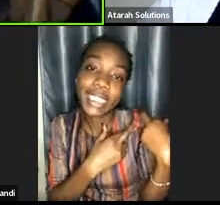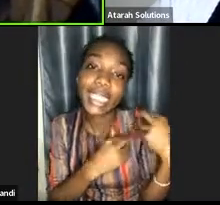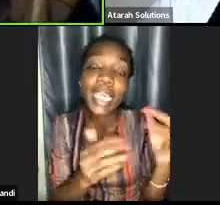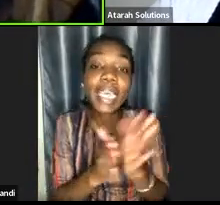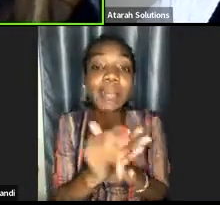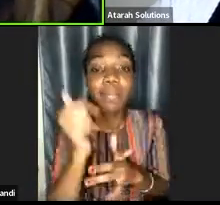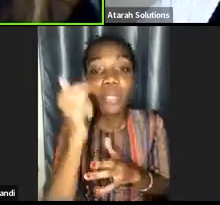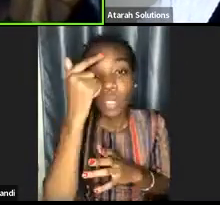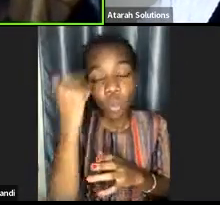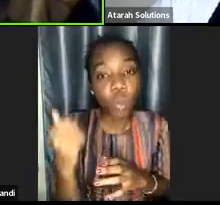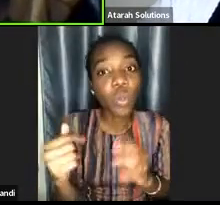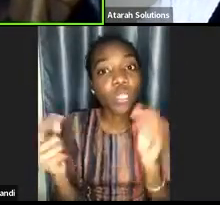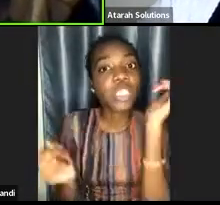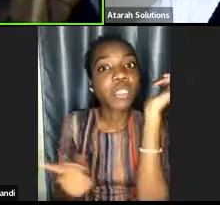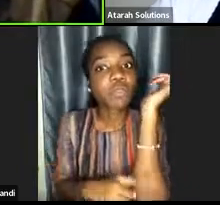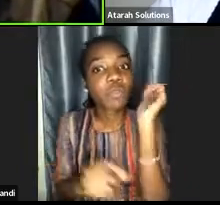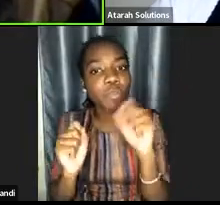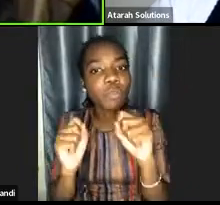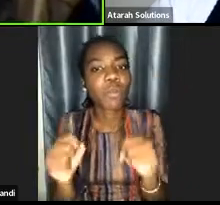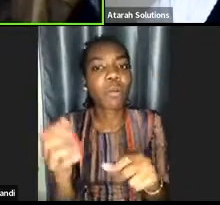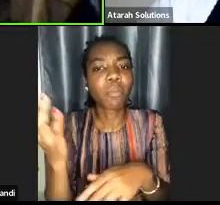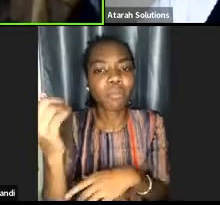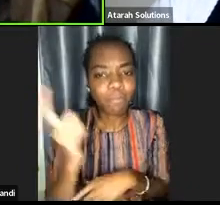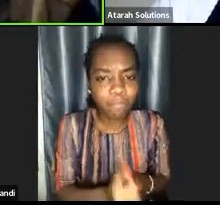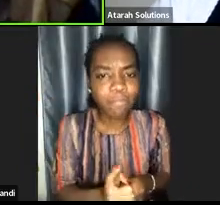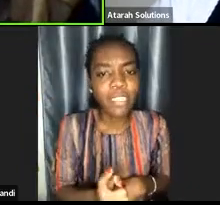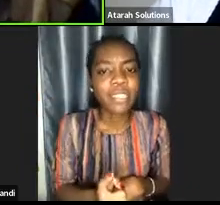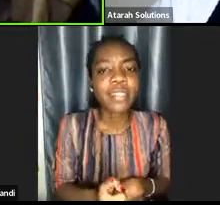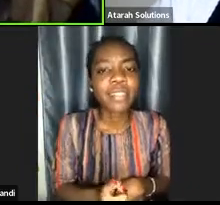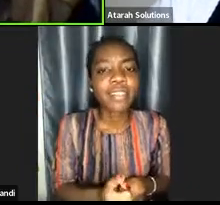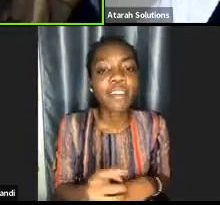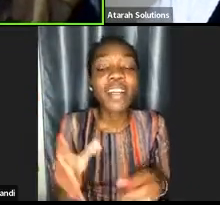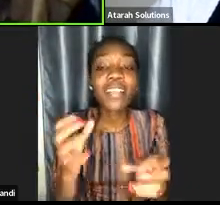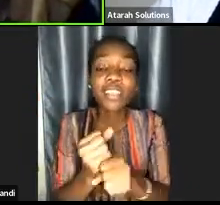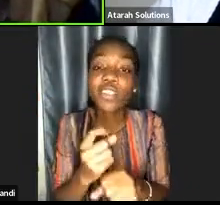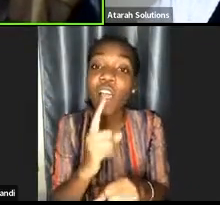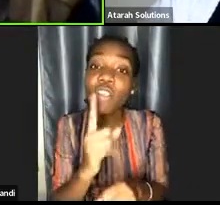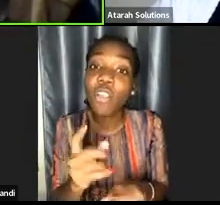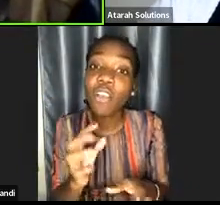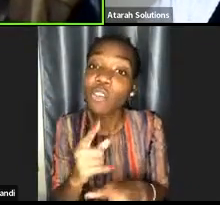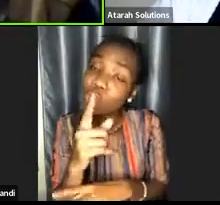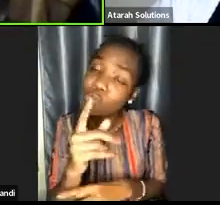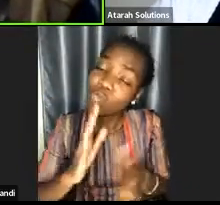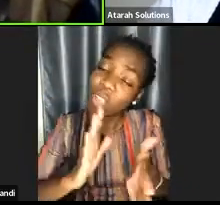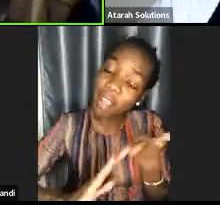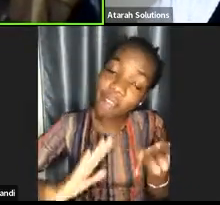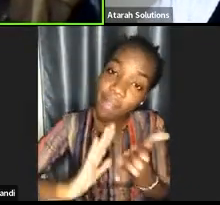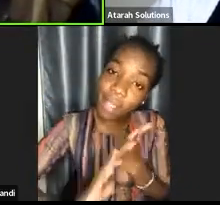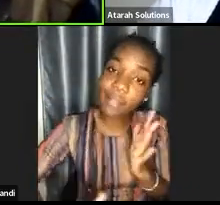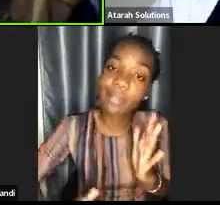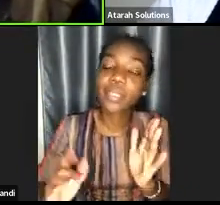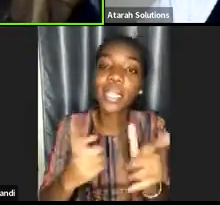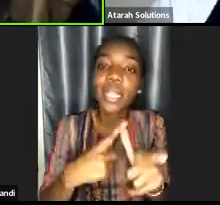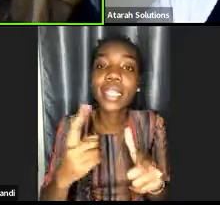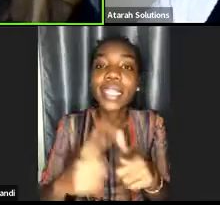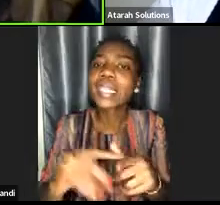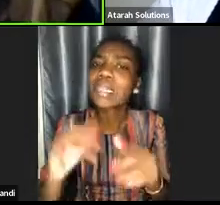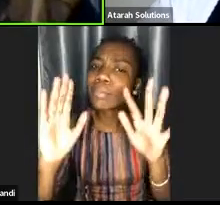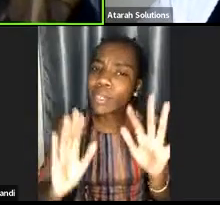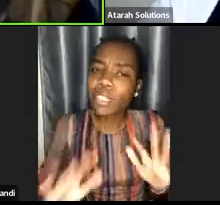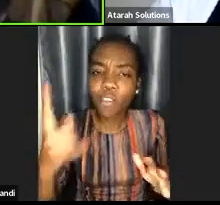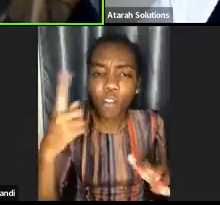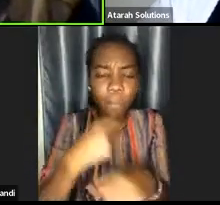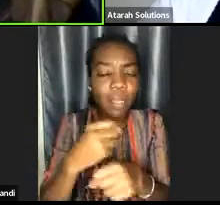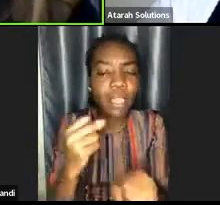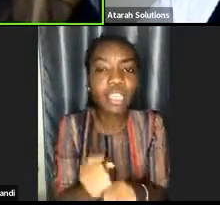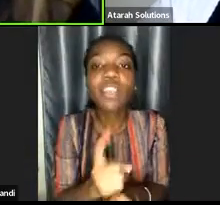can bring down an organization, so if they are resolved fast, then that's key to ensuring that a